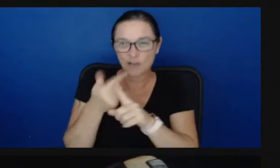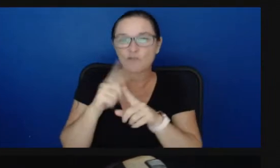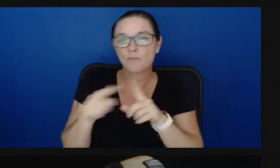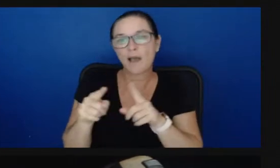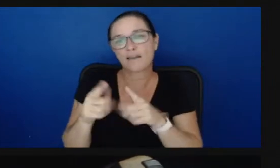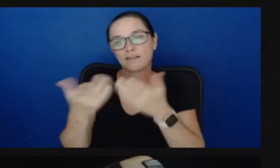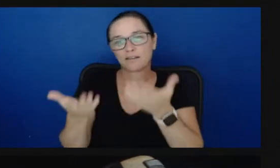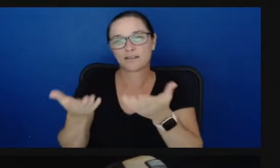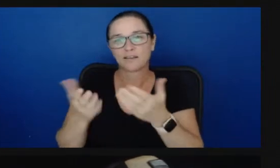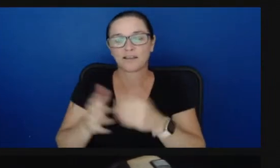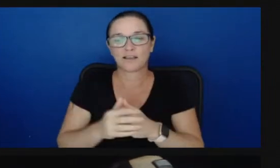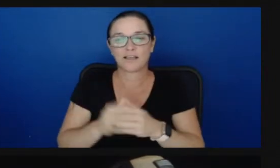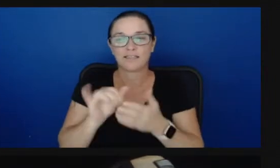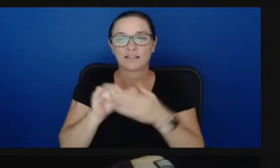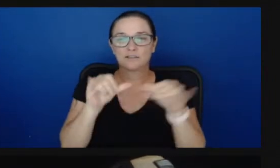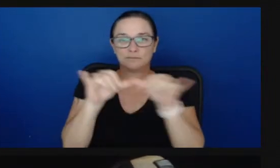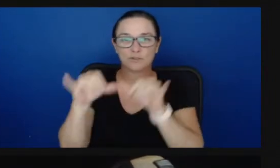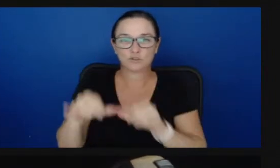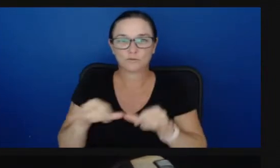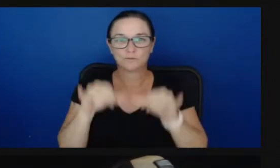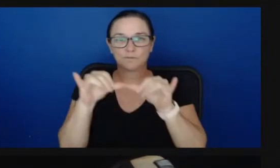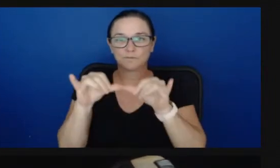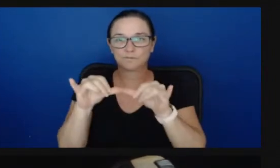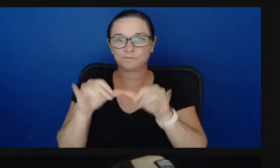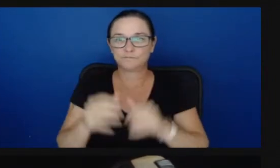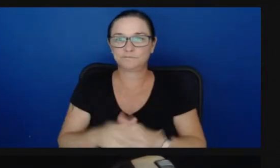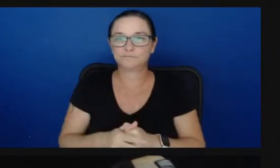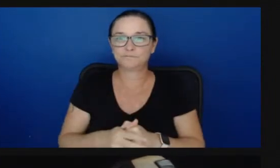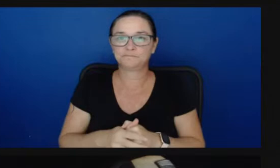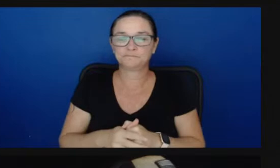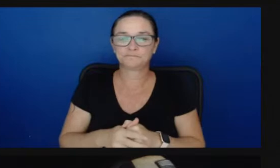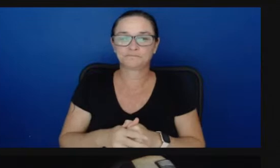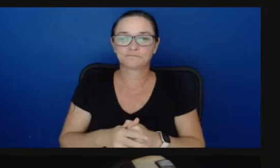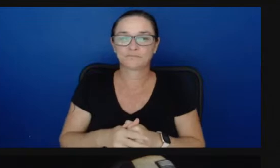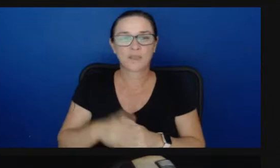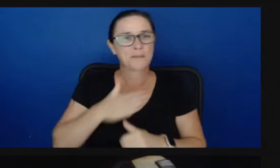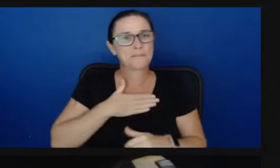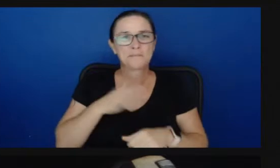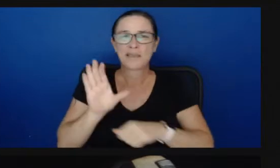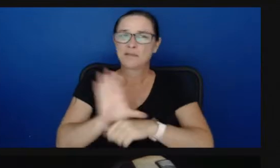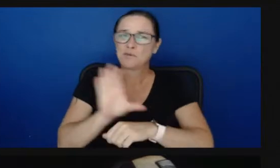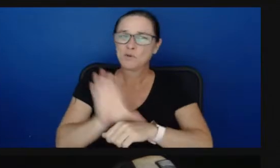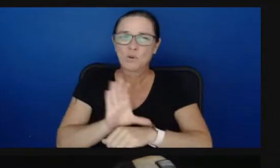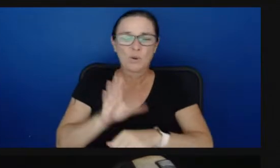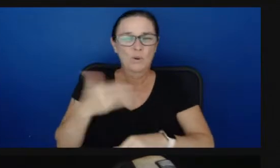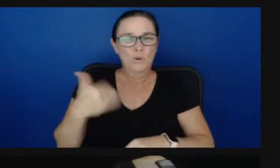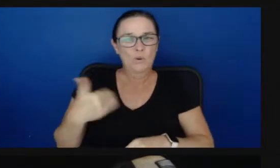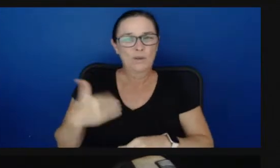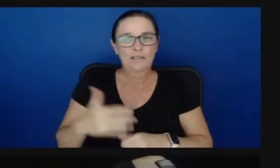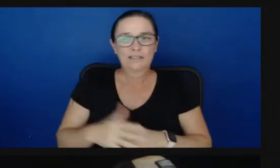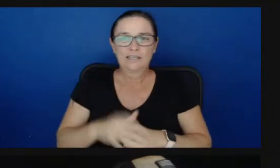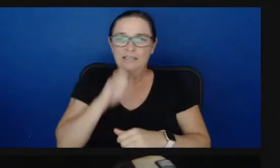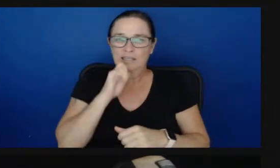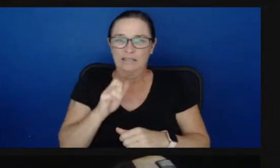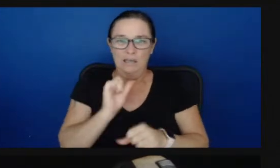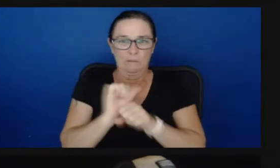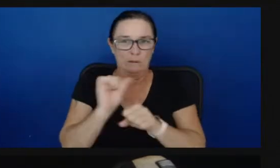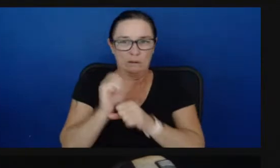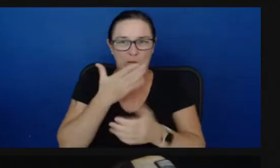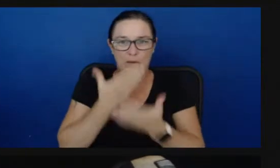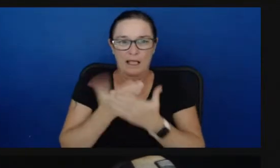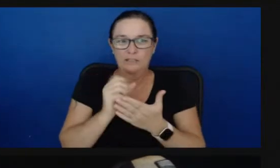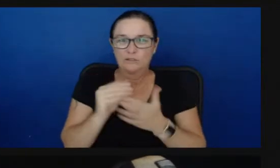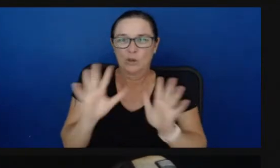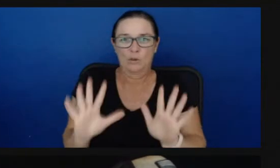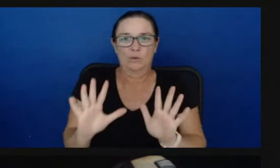go. We'll leave it at that. I won't push it since my computer was not cooperating earlier. I'm just going to kill